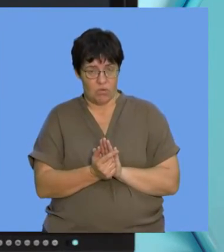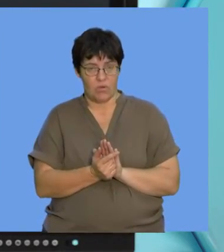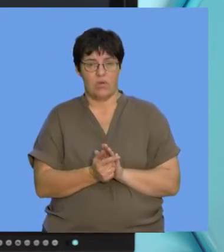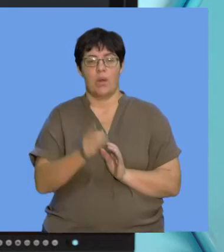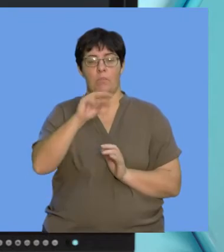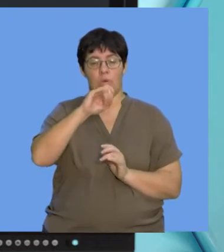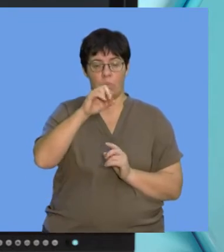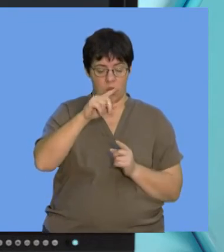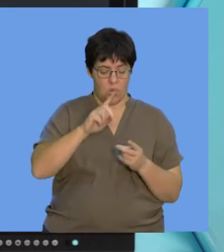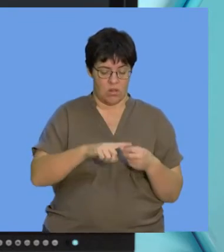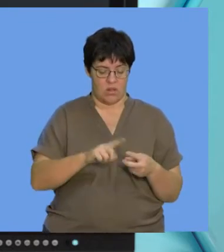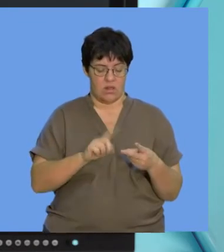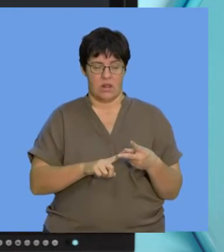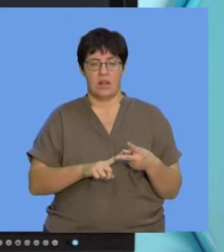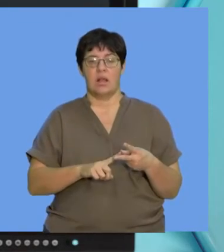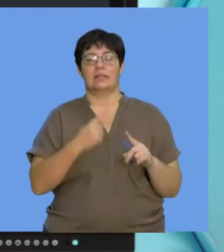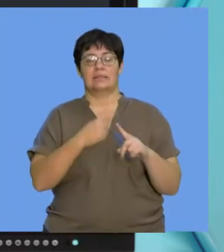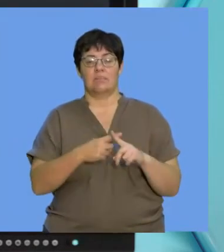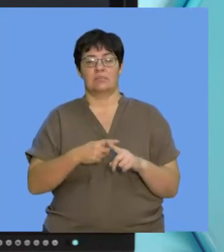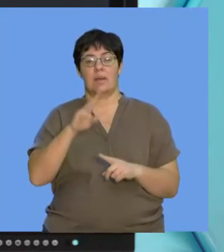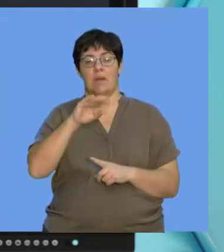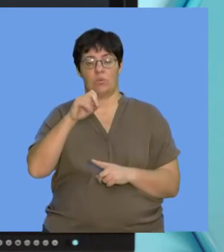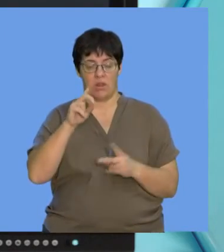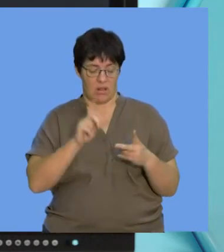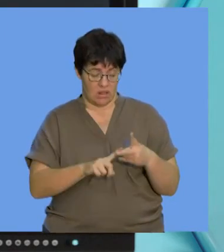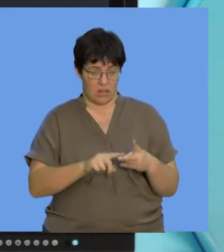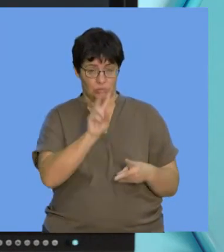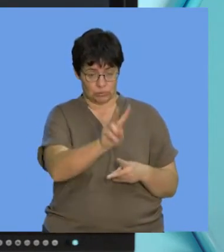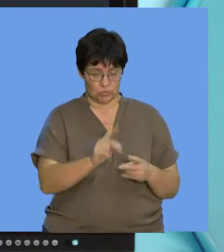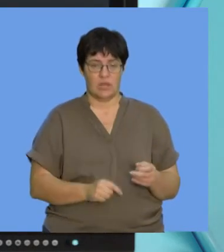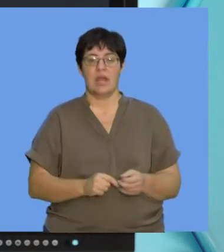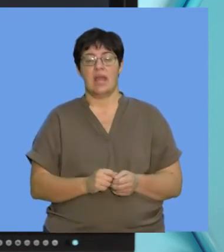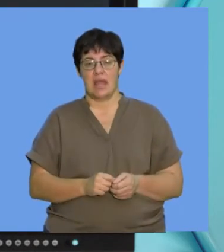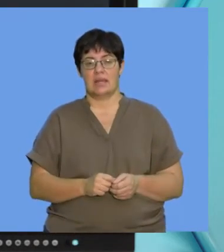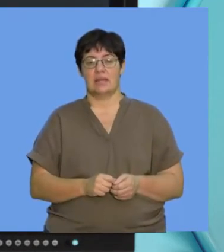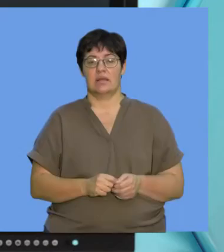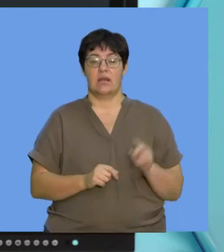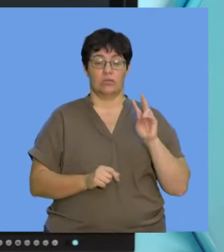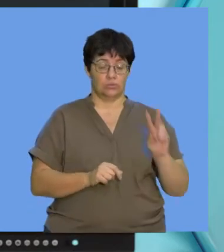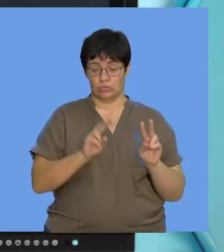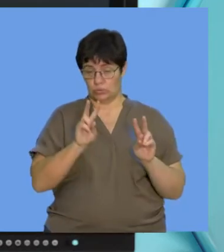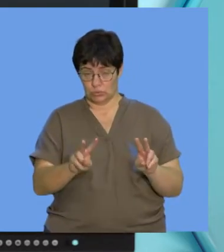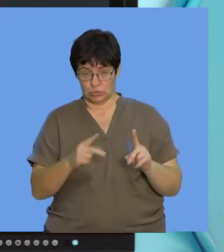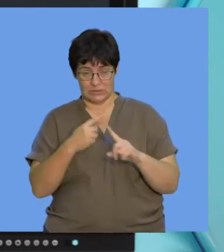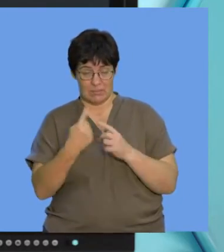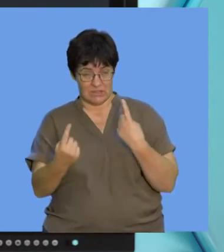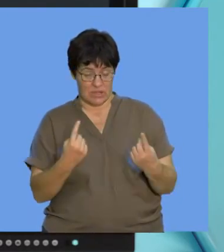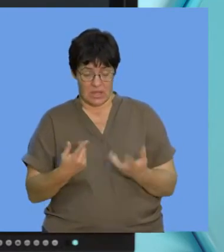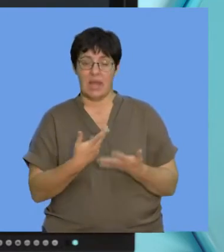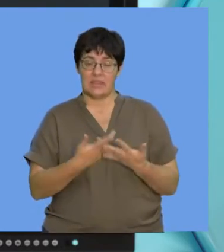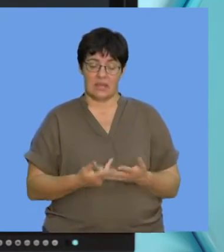law has to do with a monomial multiplied by a binomial. Number 2, a